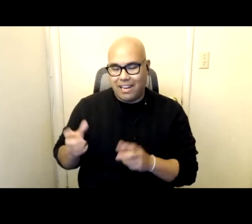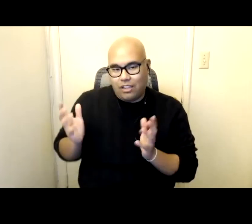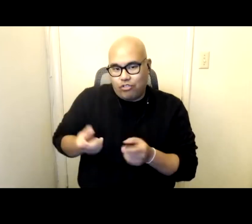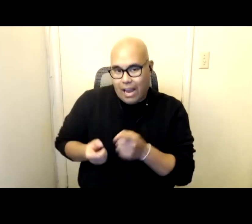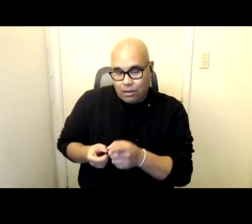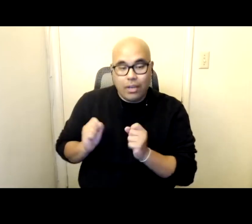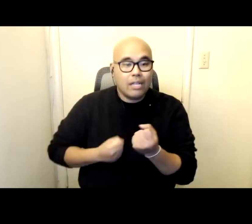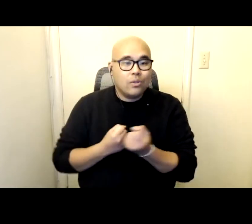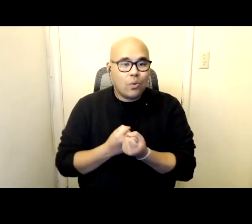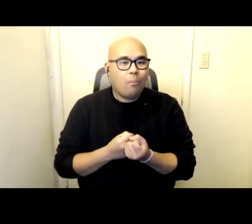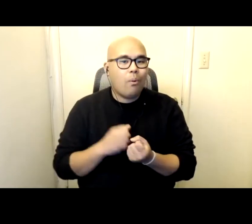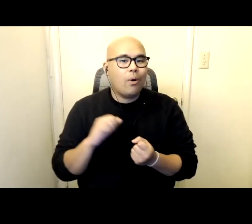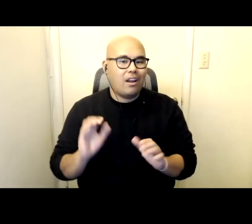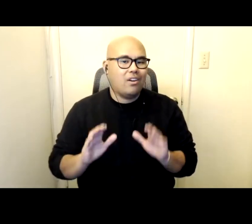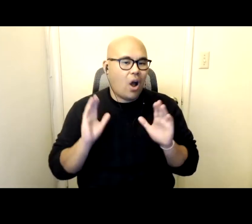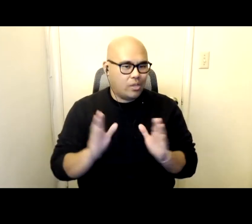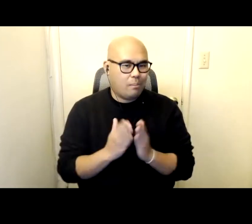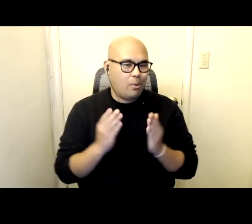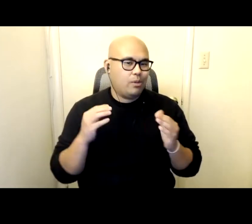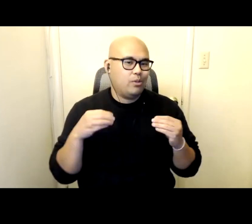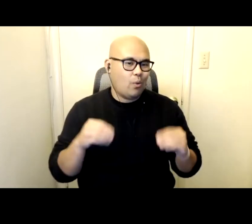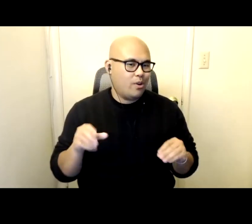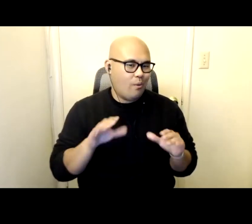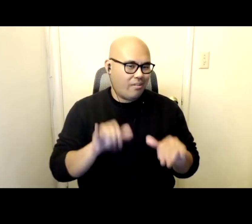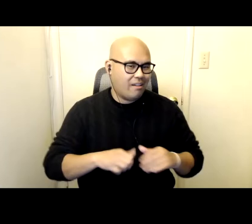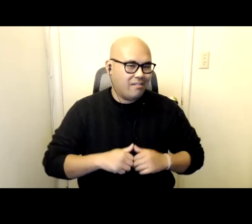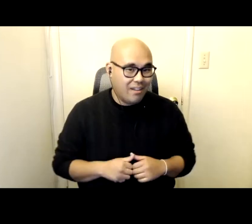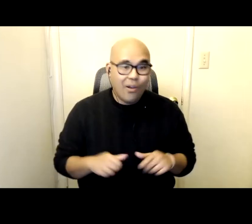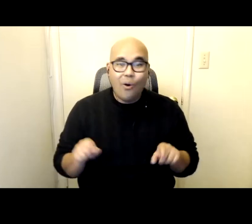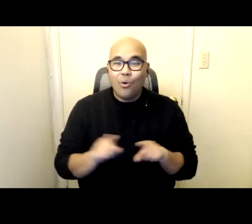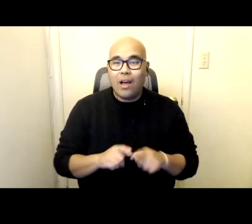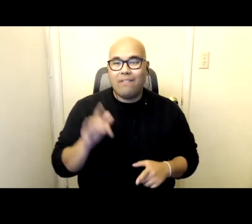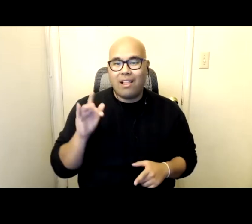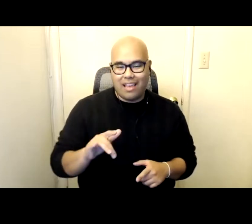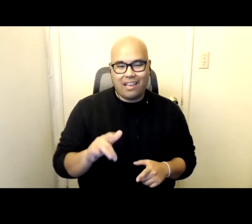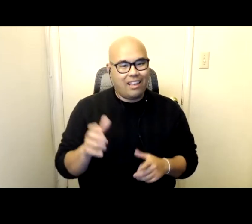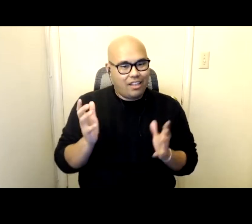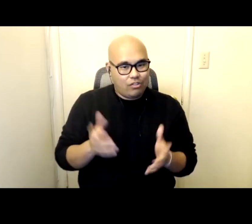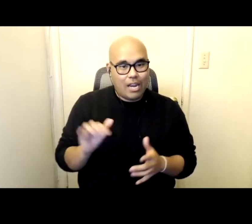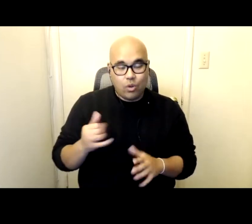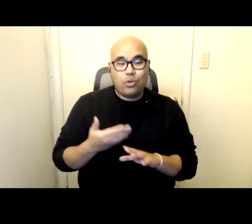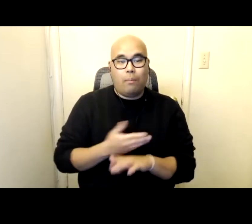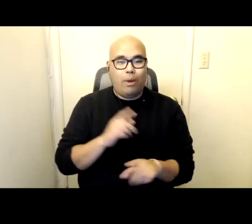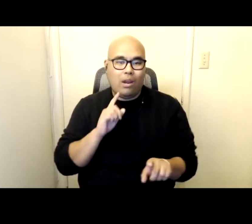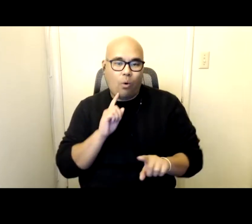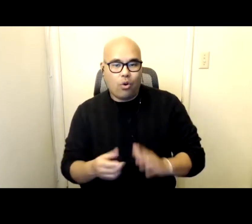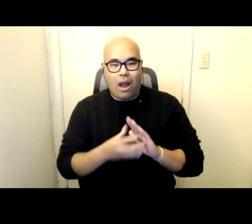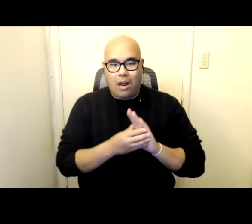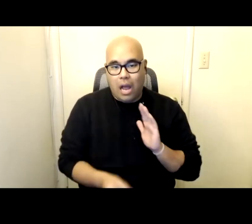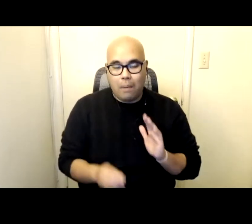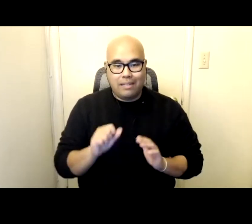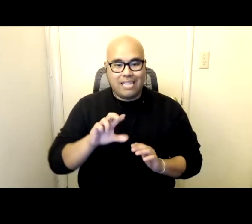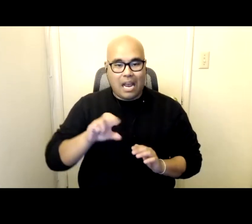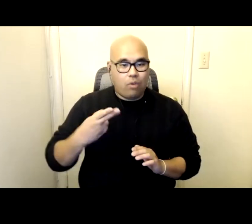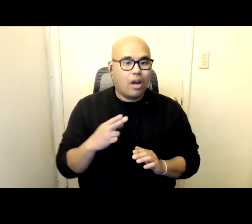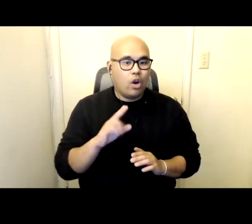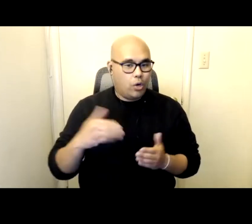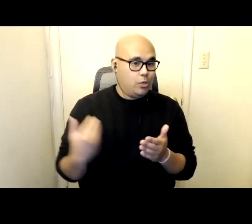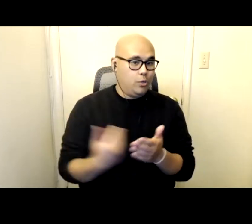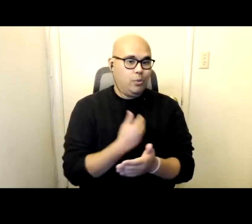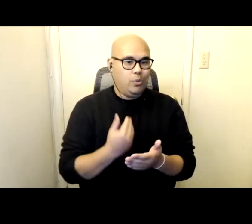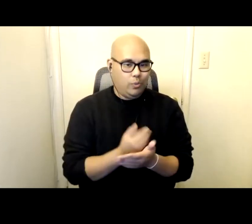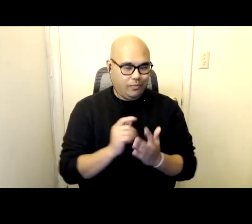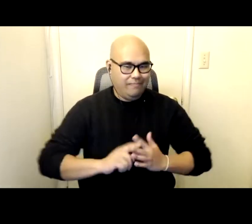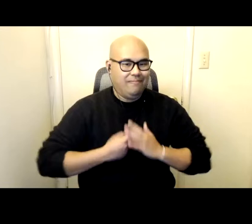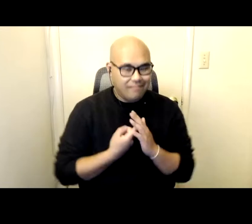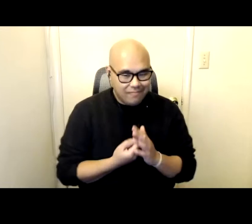support an awesome bookstore in doing so. There's also a link in the chat to pre-order a copy of Sarah's debut novel, which we hope you will